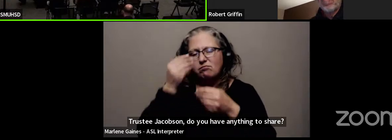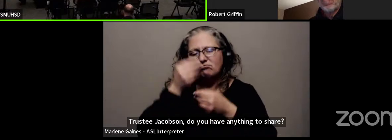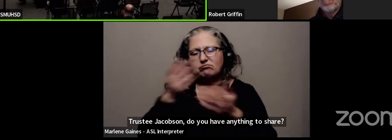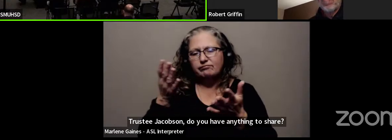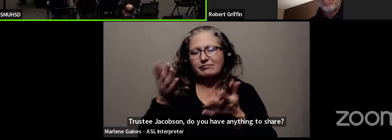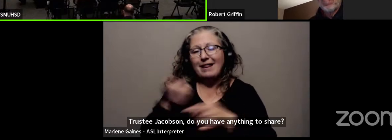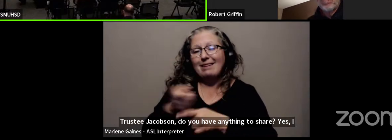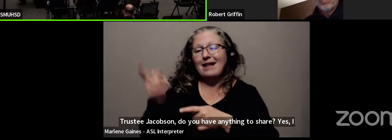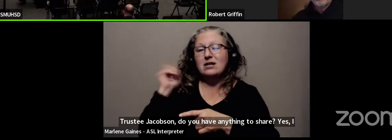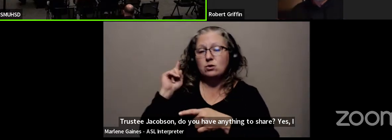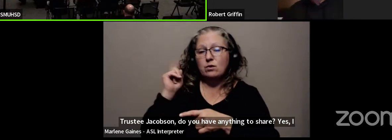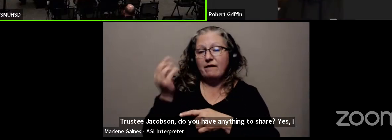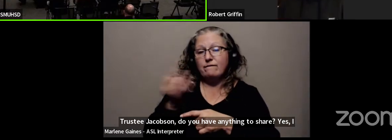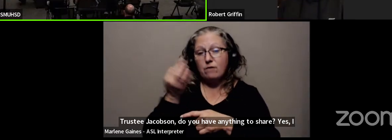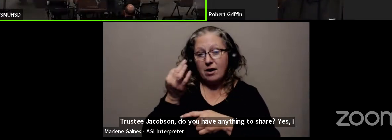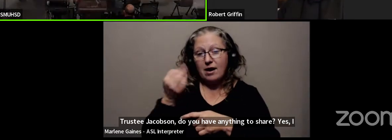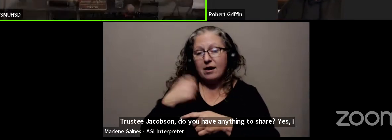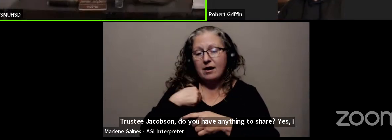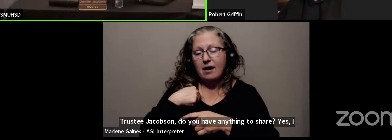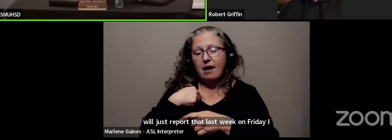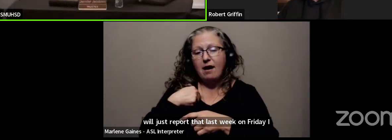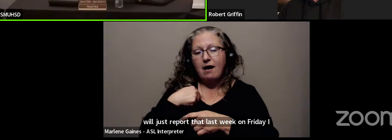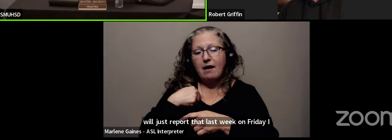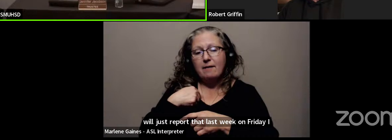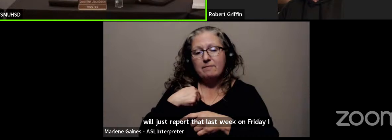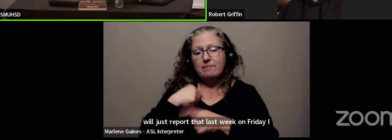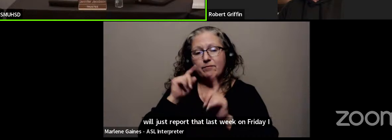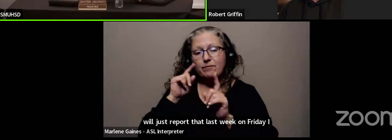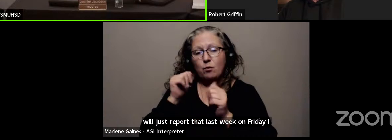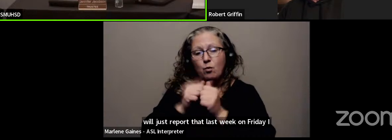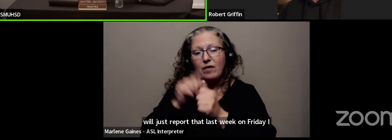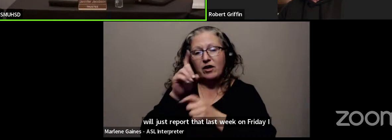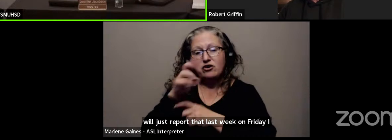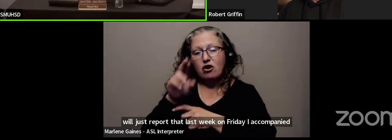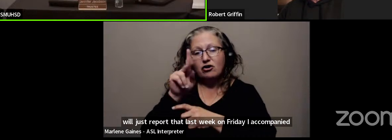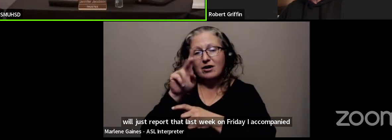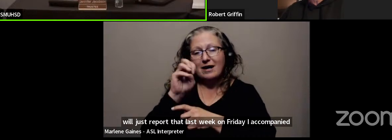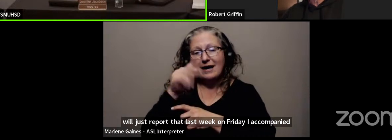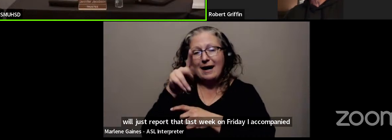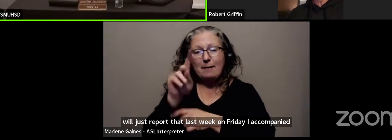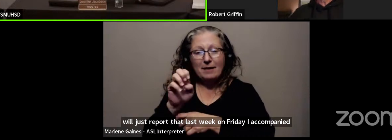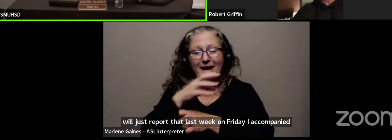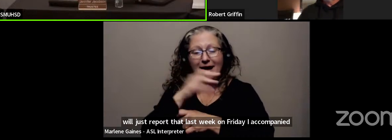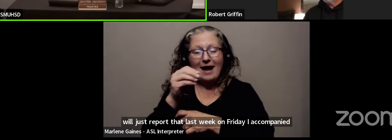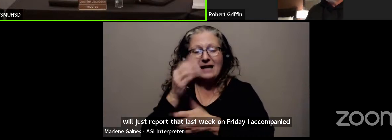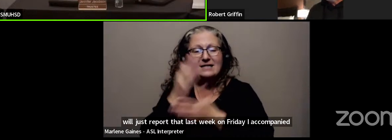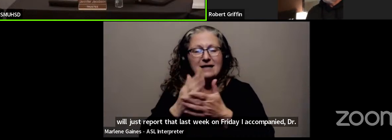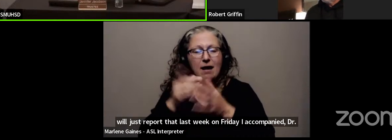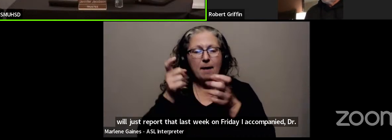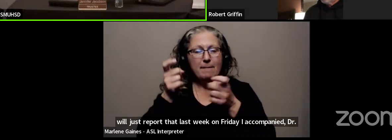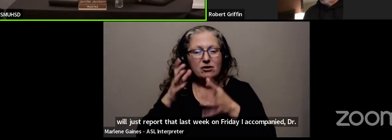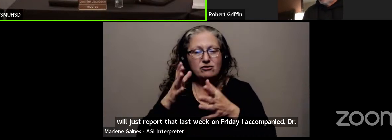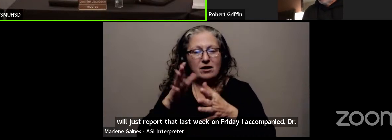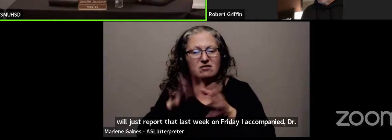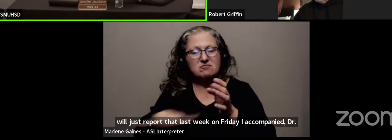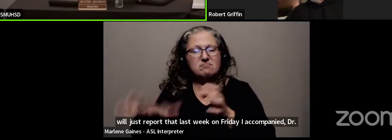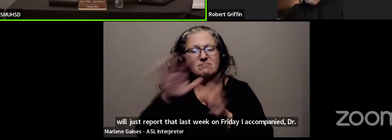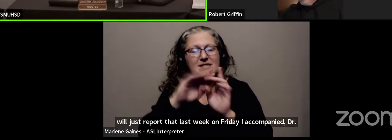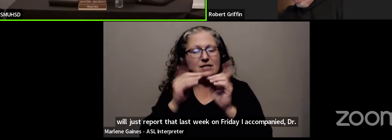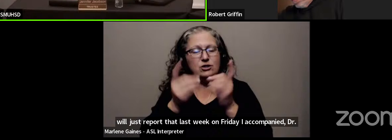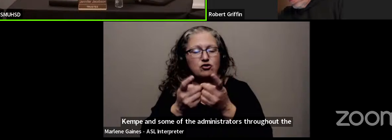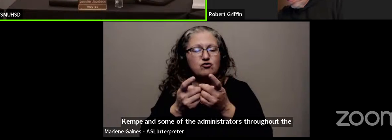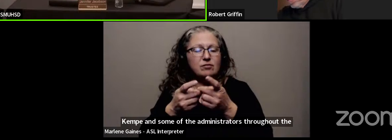last week on Friday, I accompanied Dr. Kempke and some of the administrators throughout the district